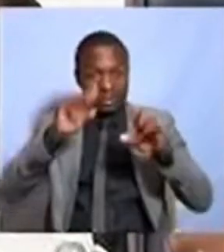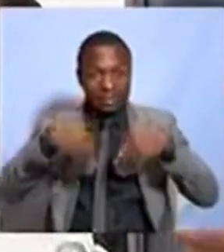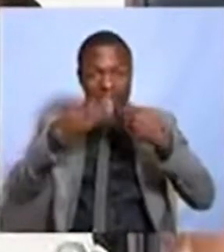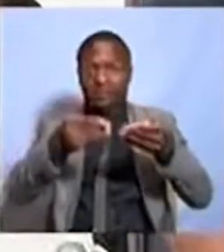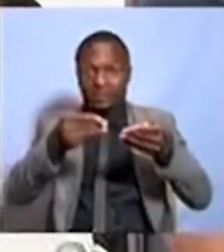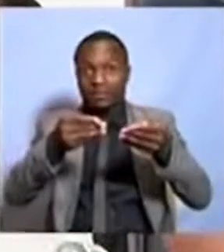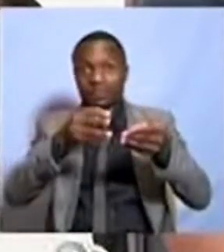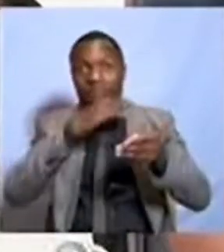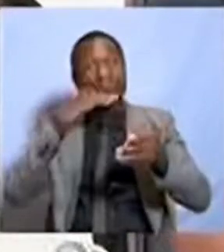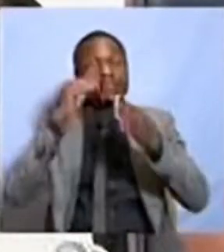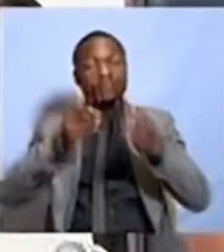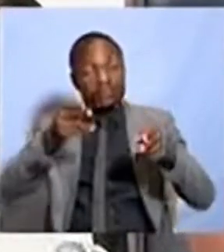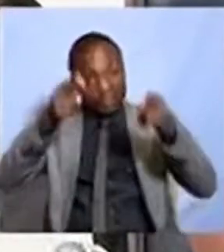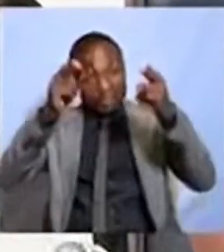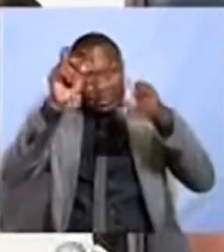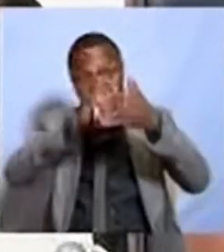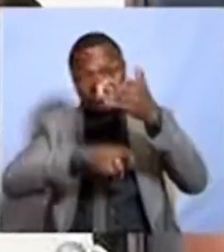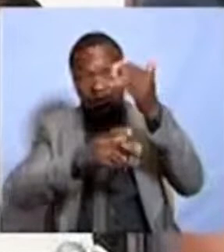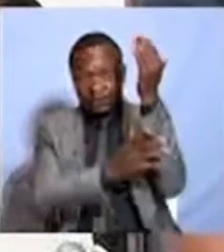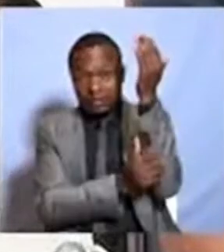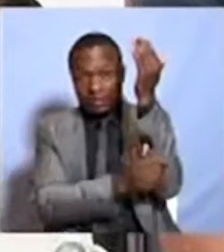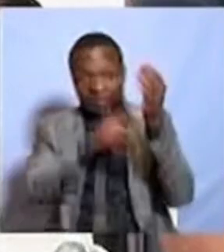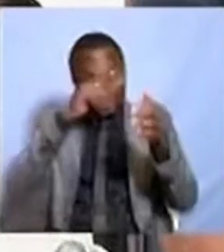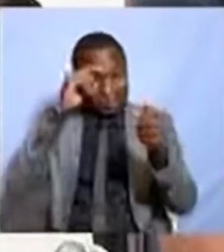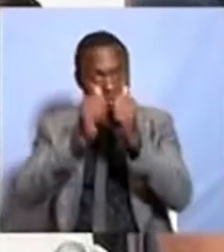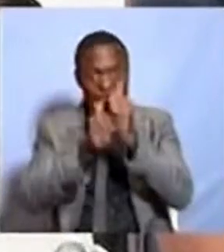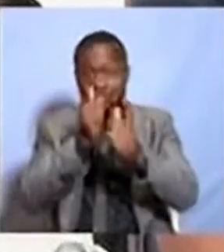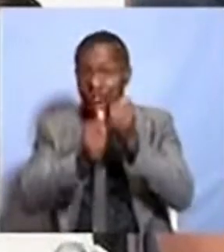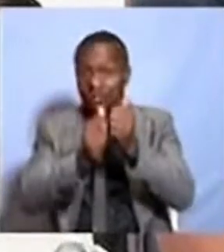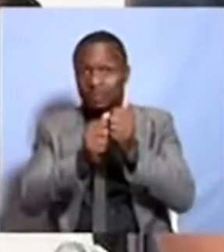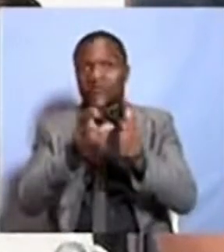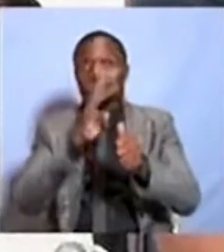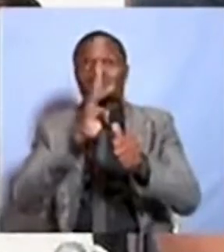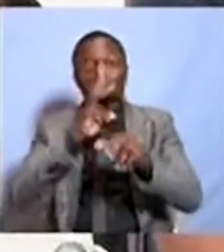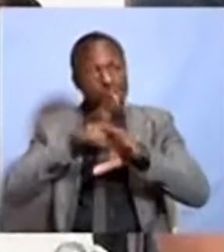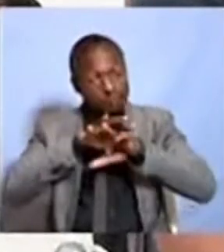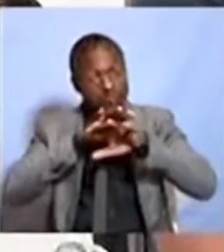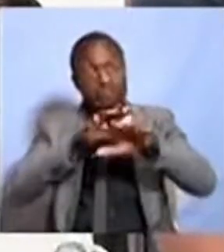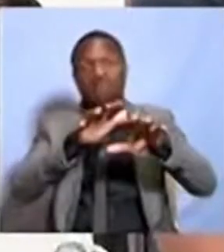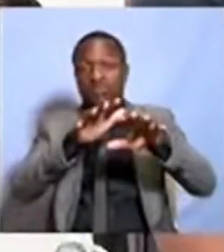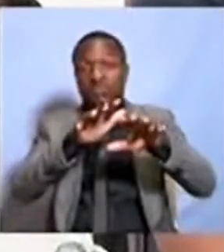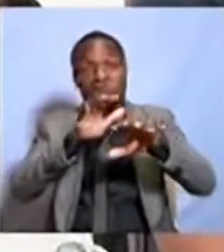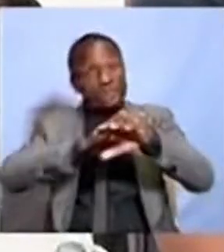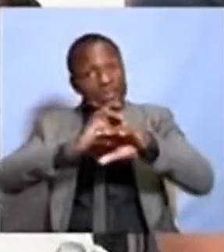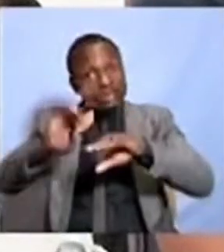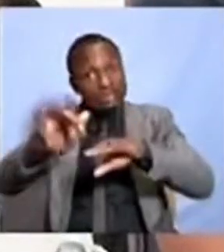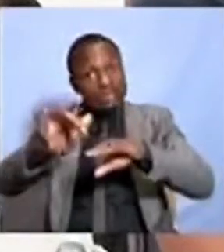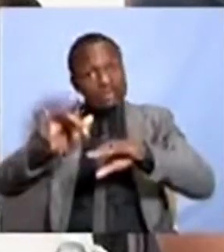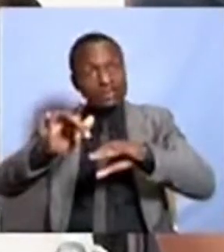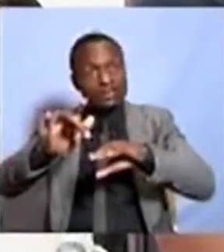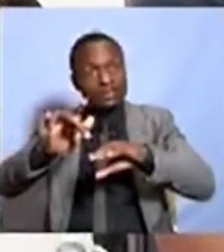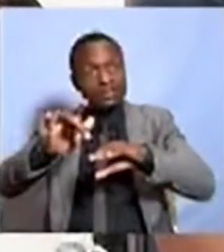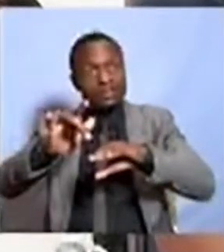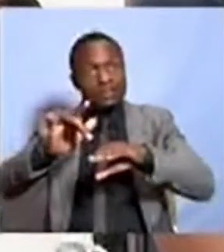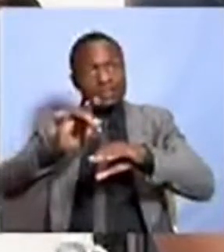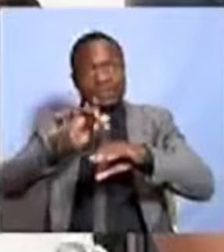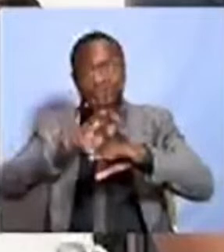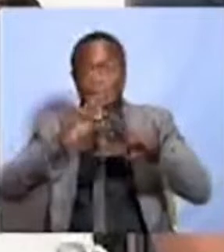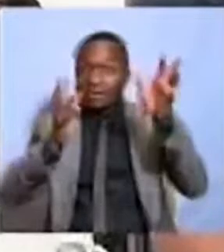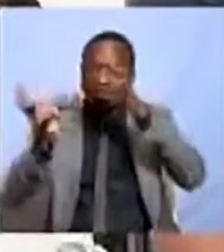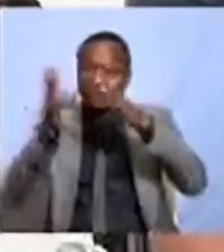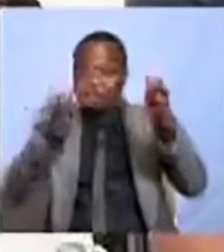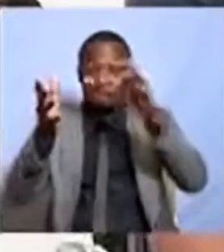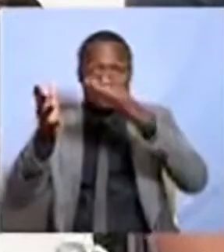high prices for the maize? It's because of the flood that recently happened, the shortage of, or maybe the climate impacts